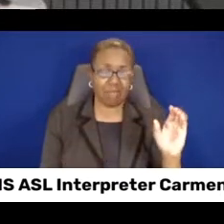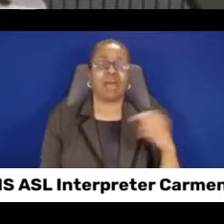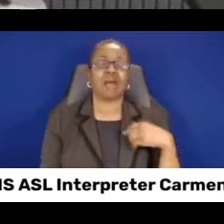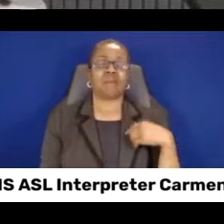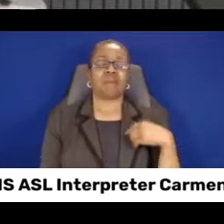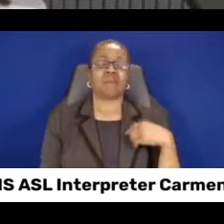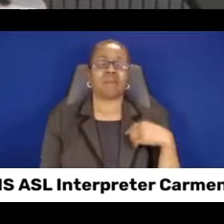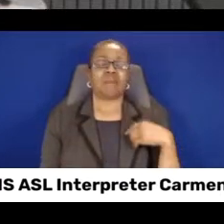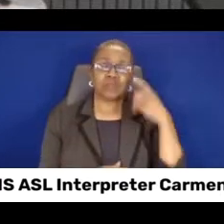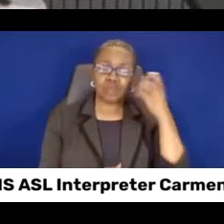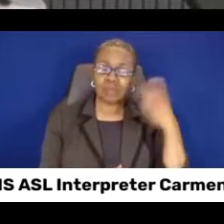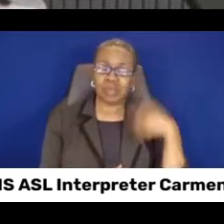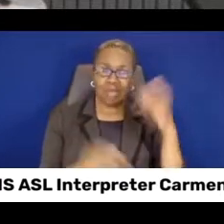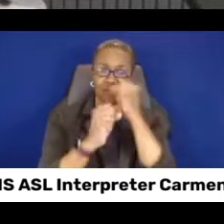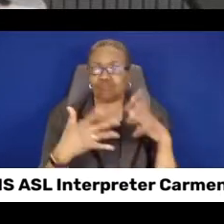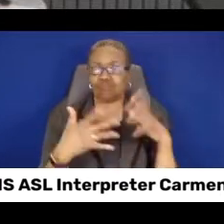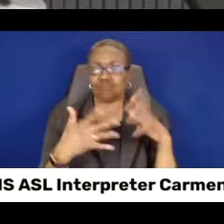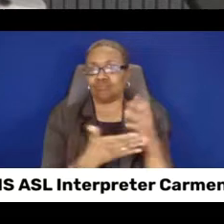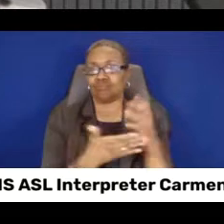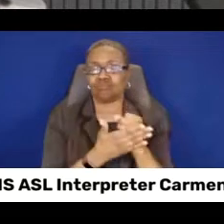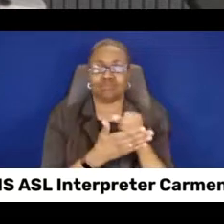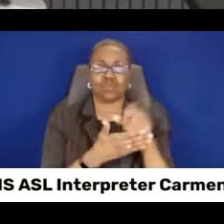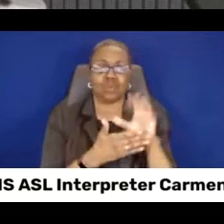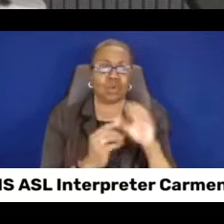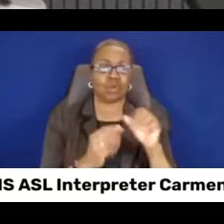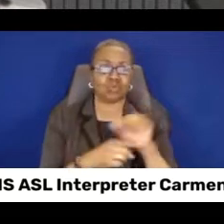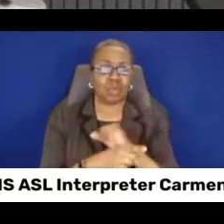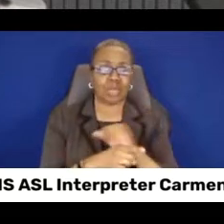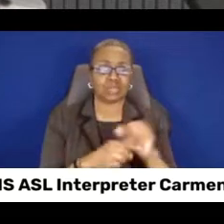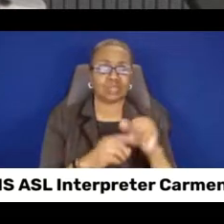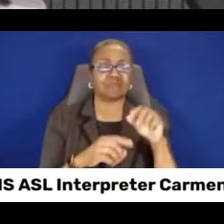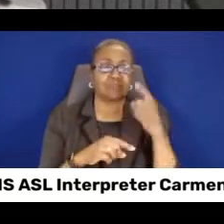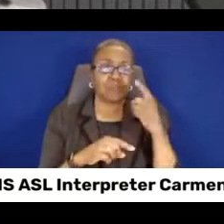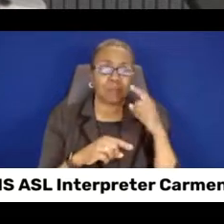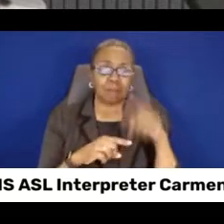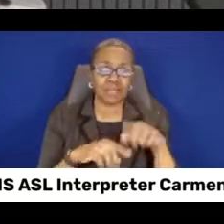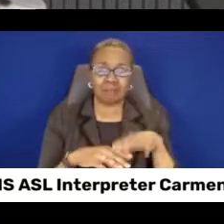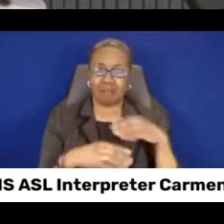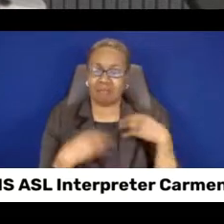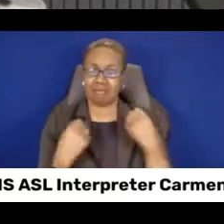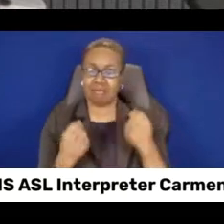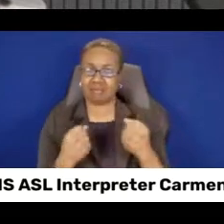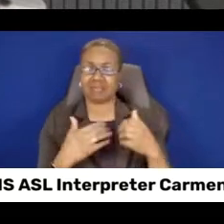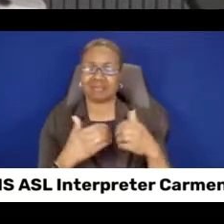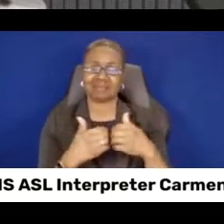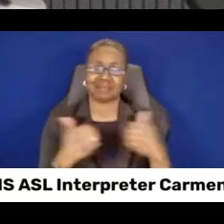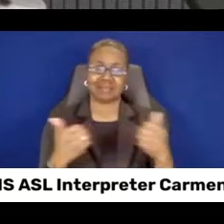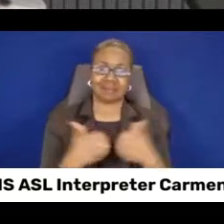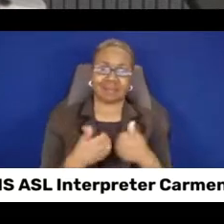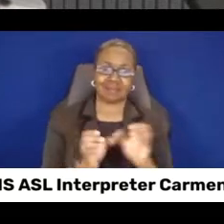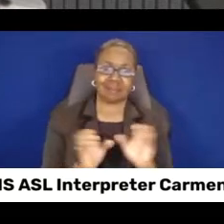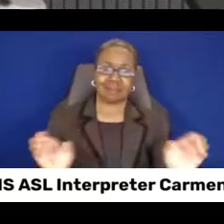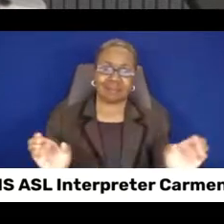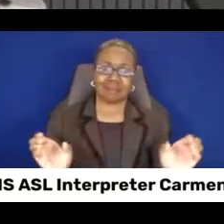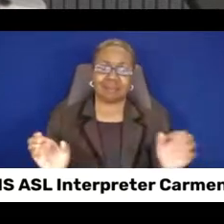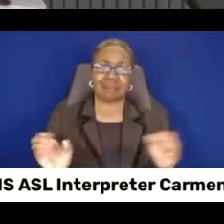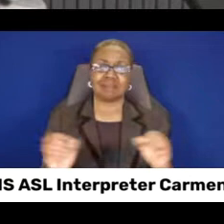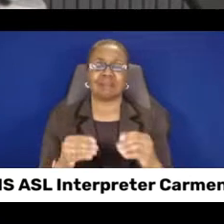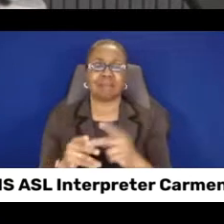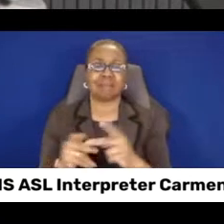of mine to capture the cultural practices around health happening in the segregated enclaves of our beautiful city.